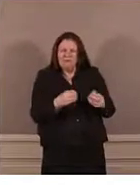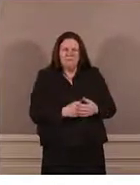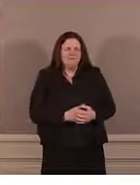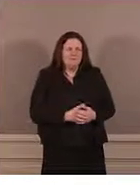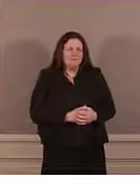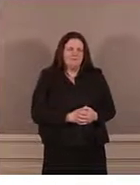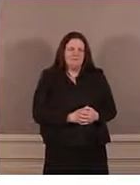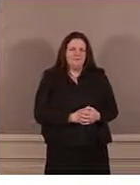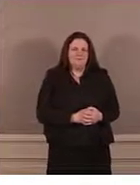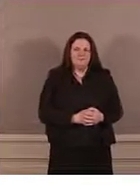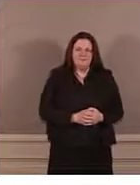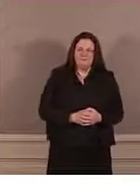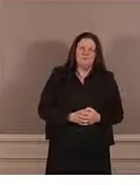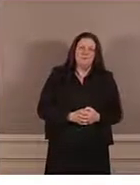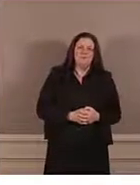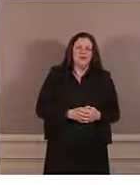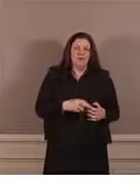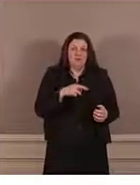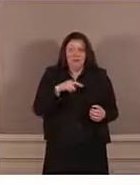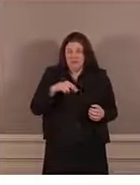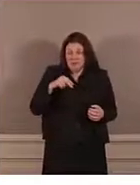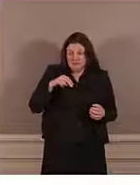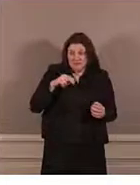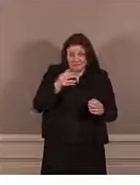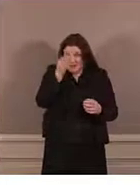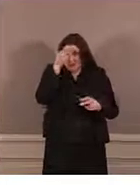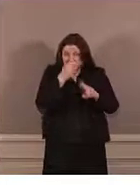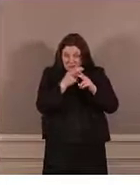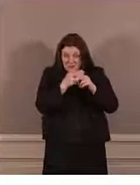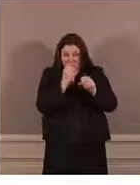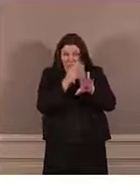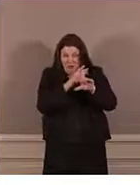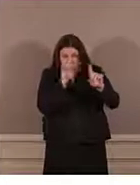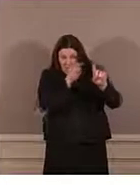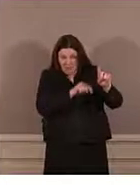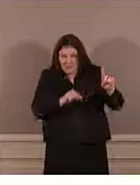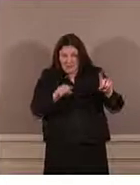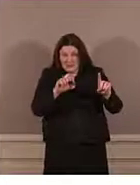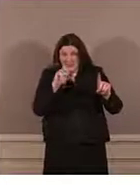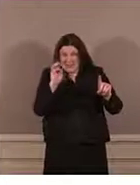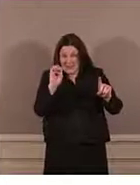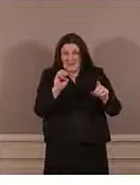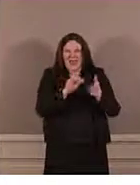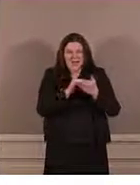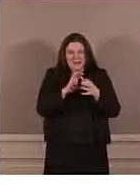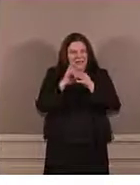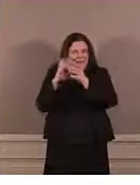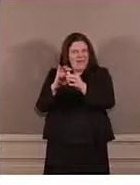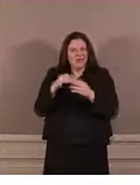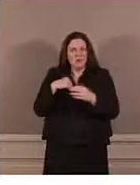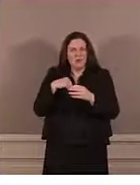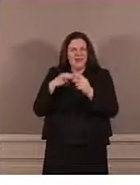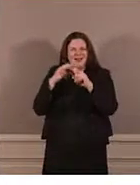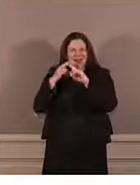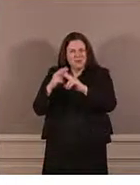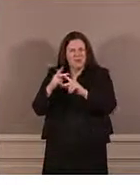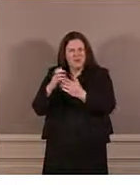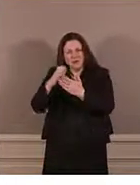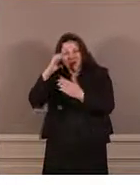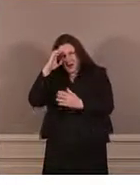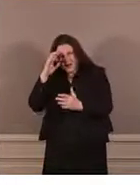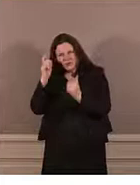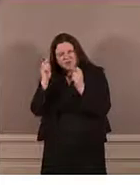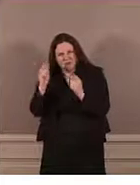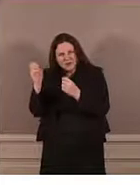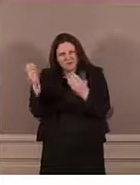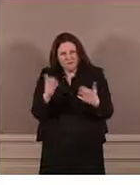Pleasingly, we also discovered that almost all sites had well-developed links to outside colleges and outside training providers to offer a whole range